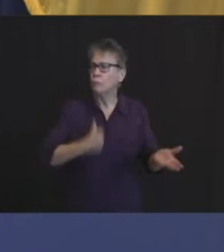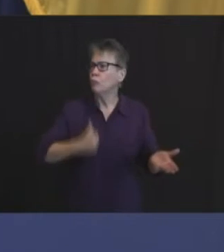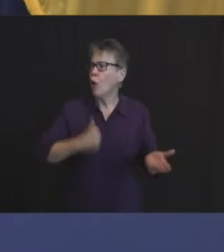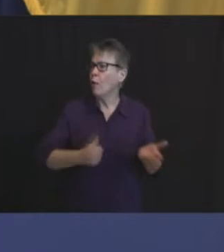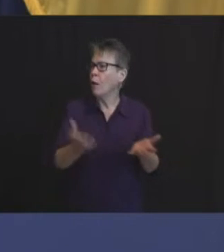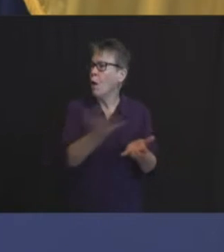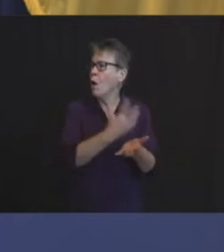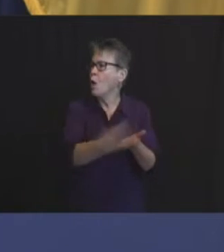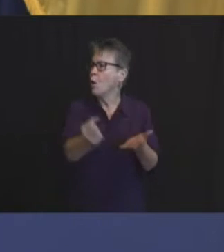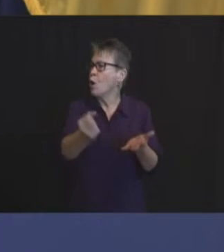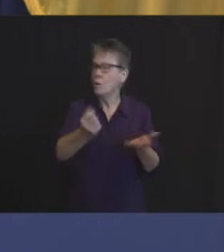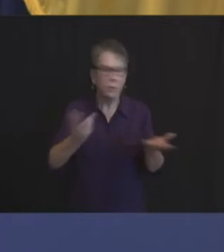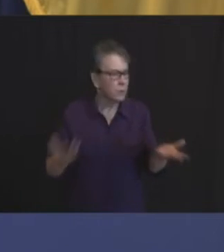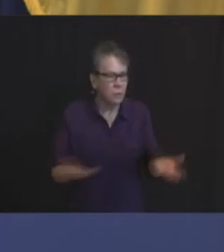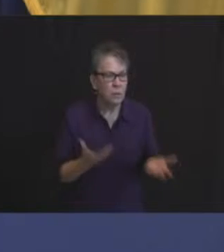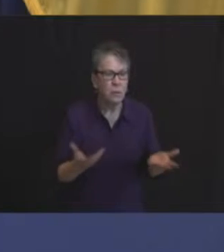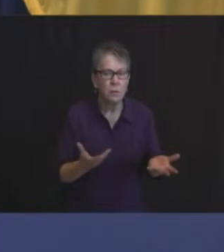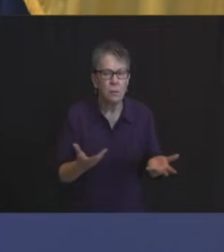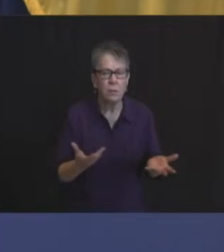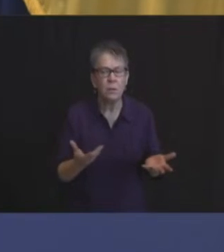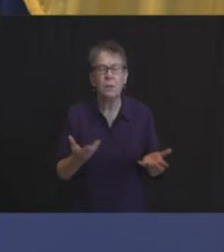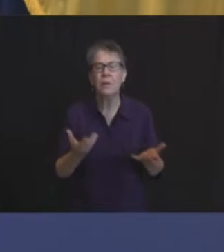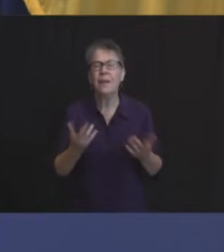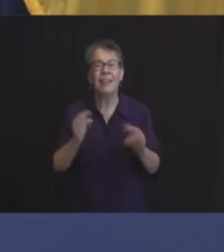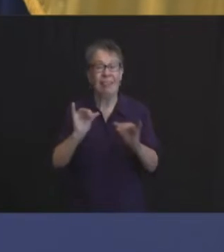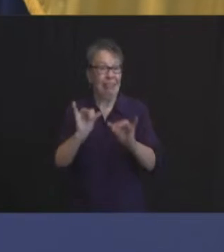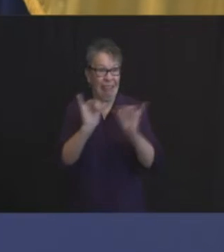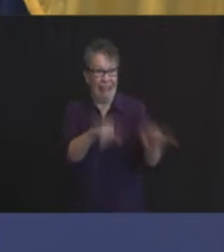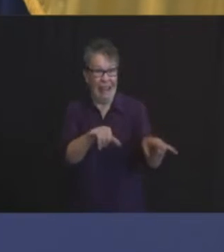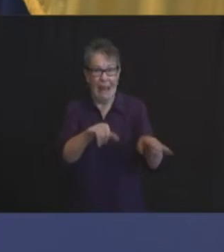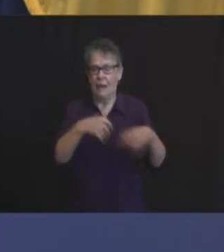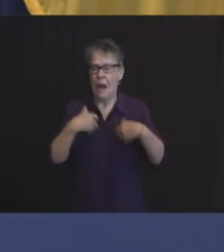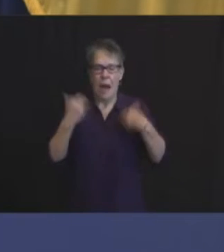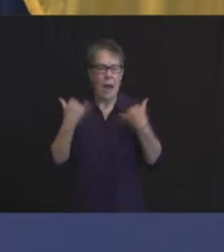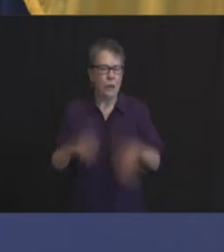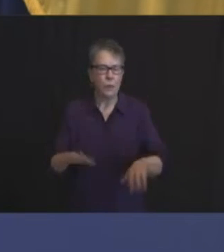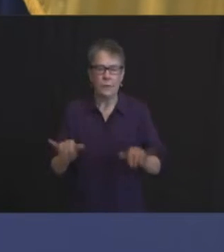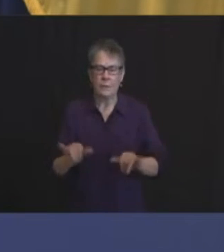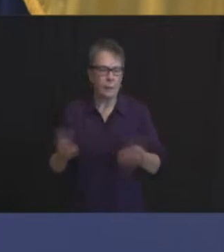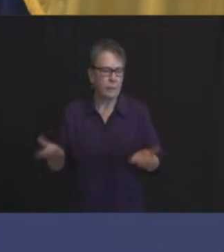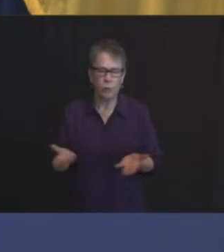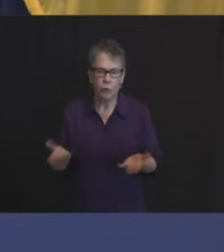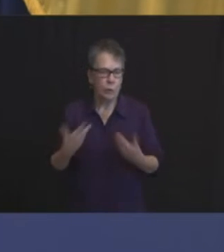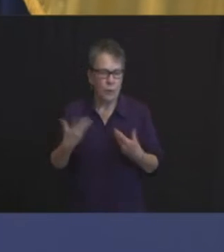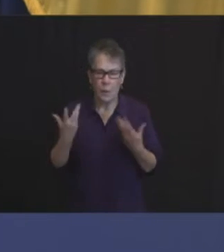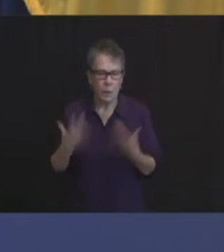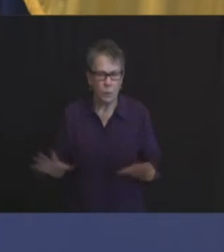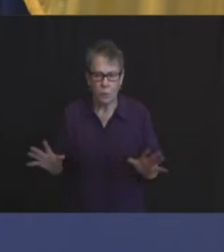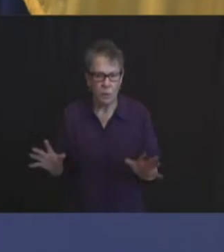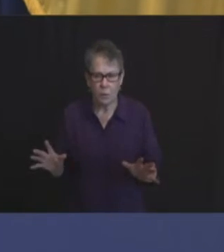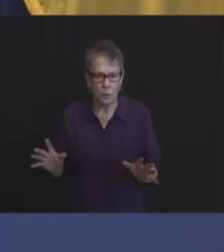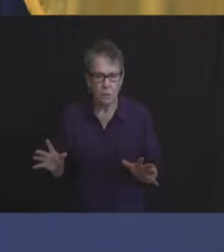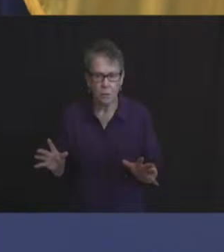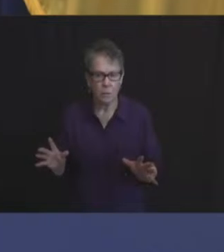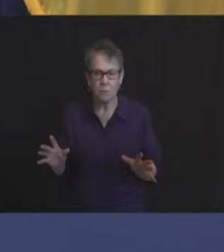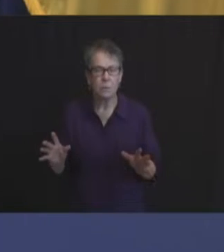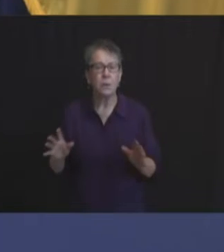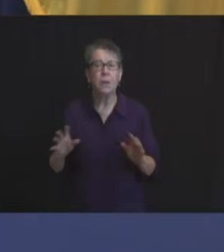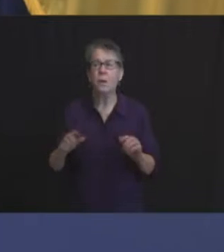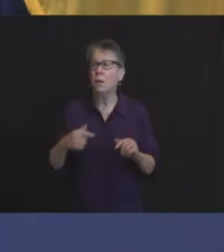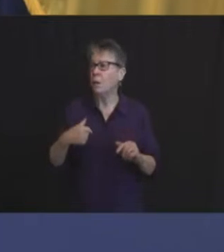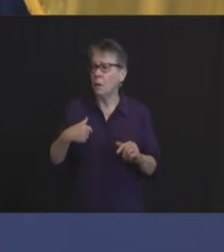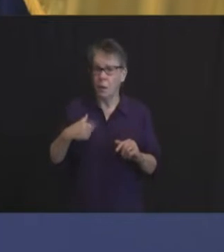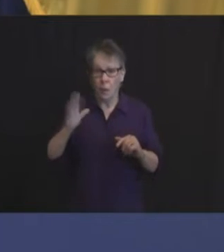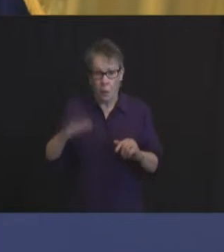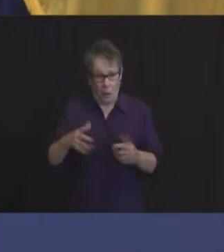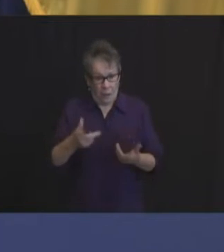been a discussion point in New York. Judy, anything on that? And Angelica, I would say this. I think we believe that educators will come of their own free